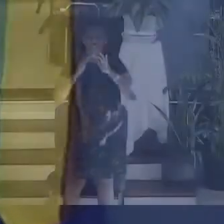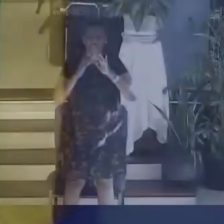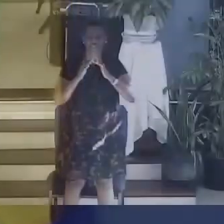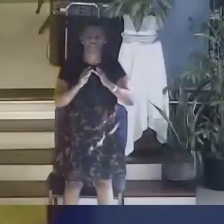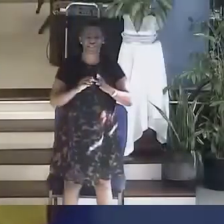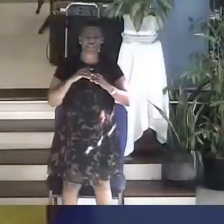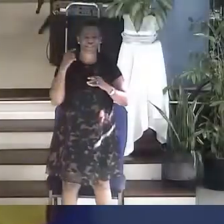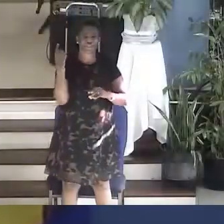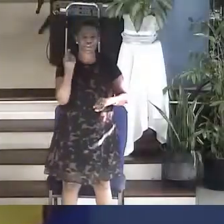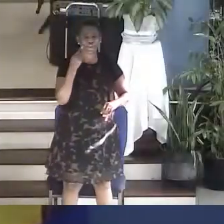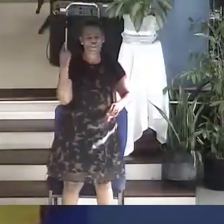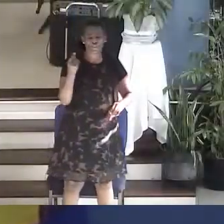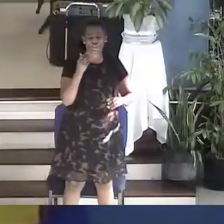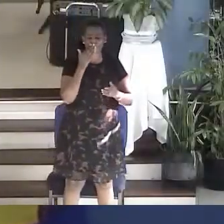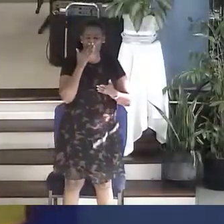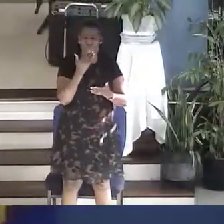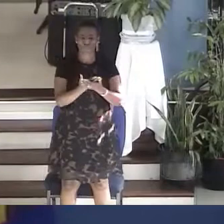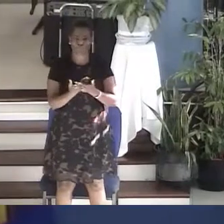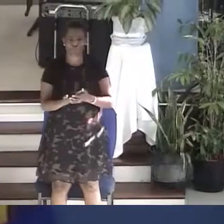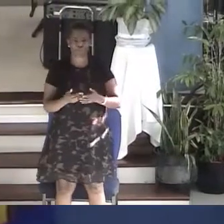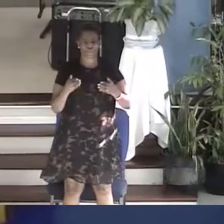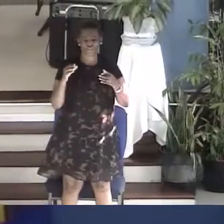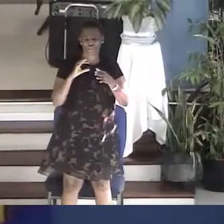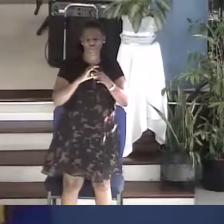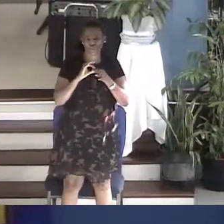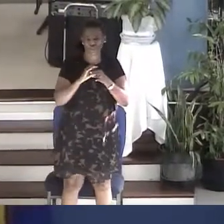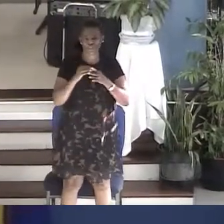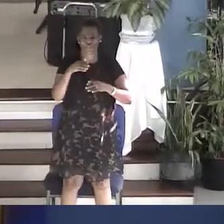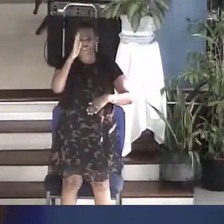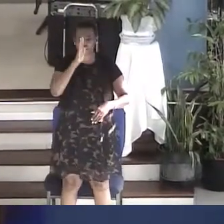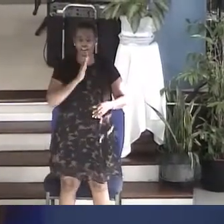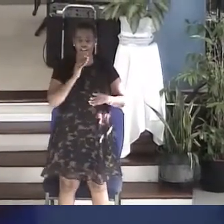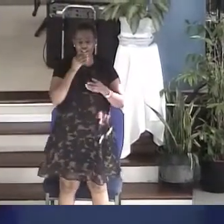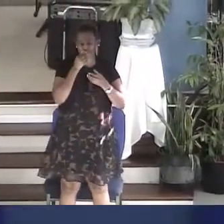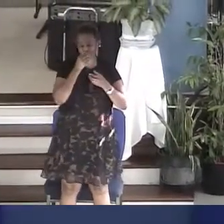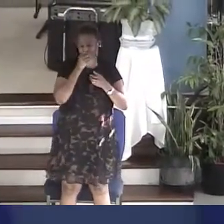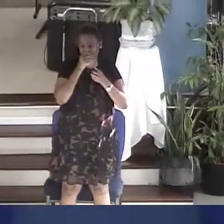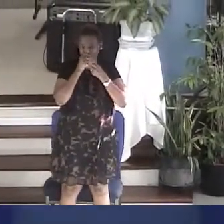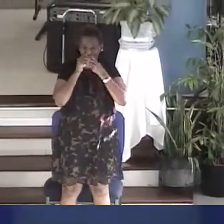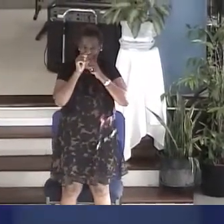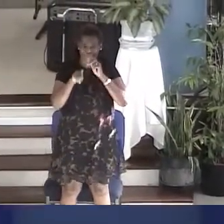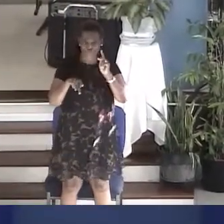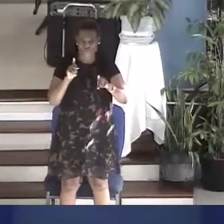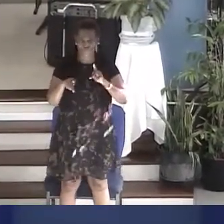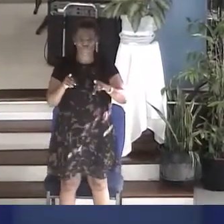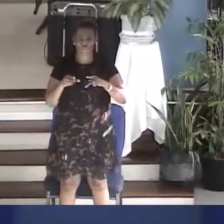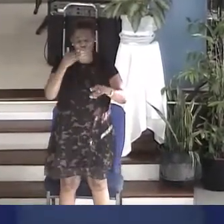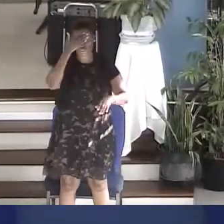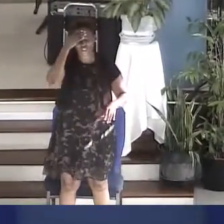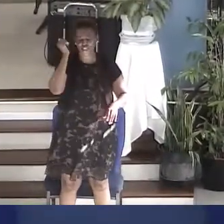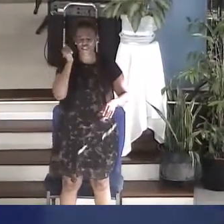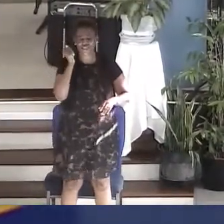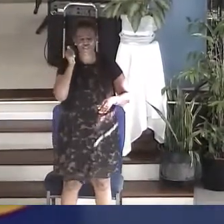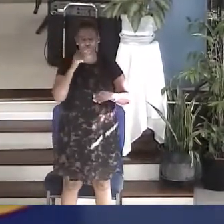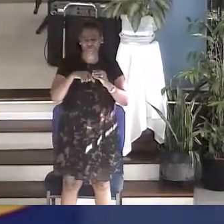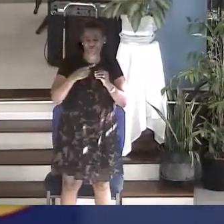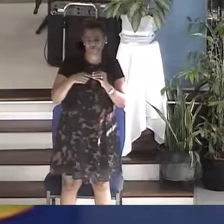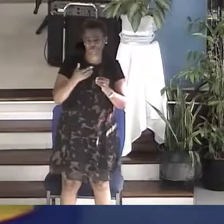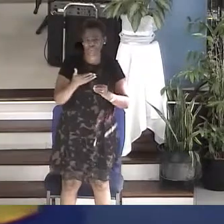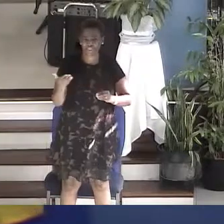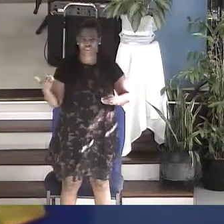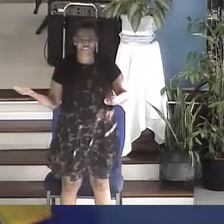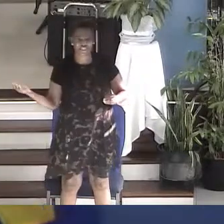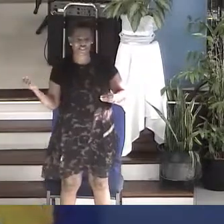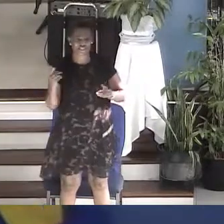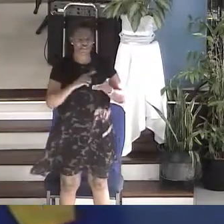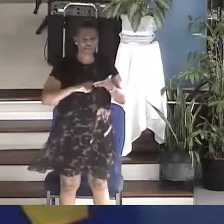and that you'll come to give a lot. Forget about the things of the past week. There are a lot. And let's just focus